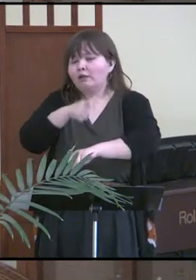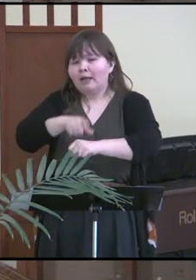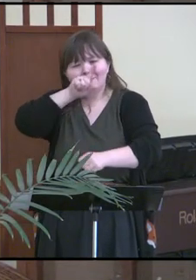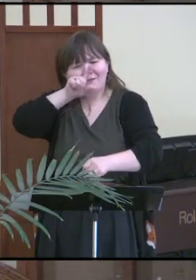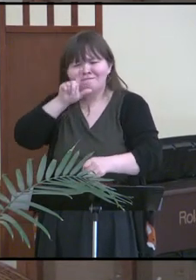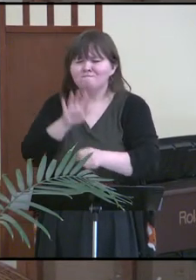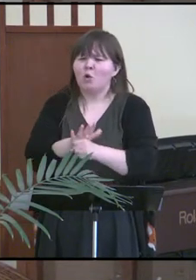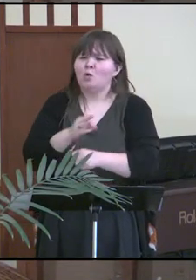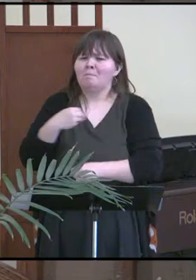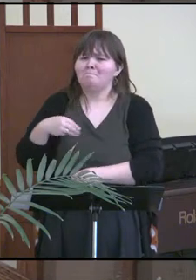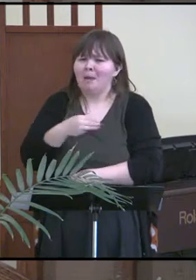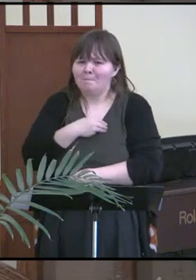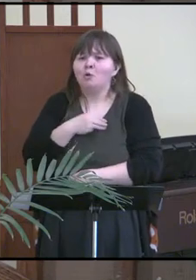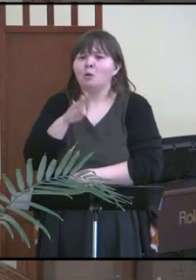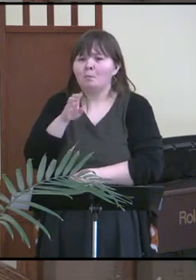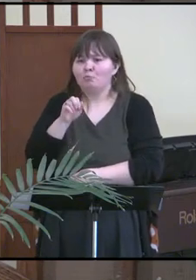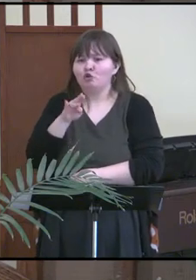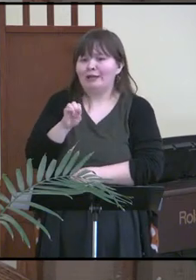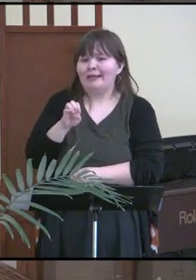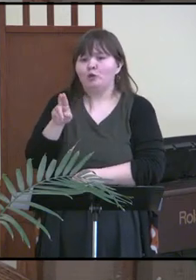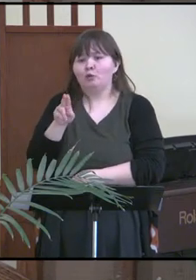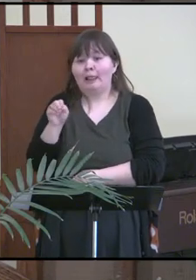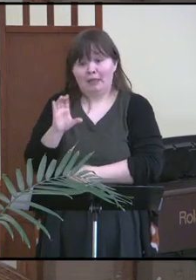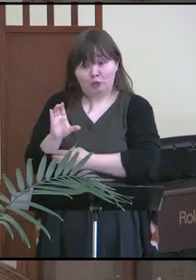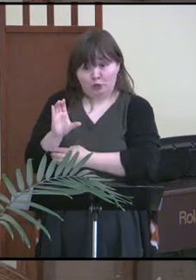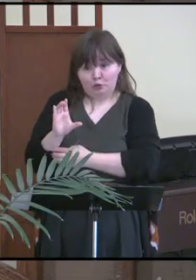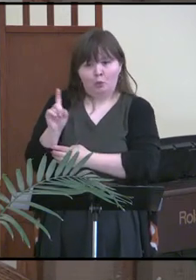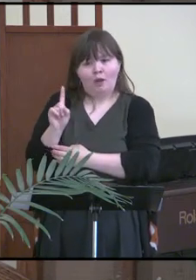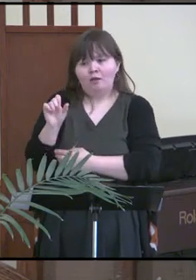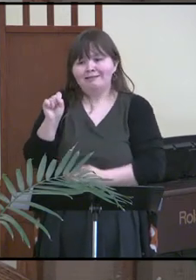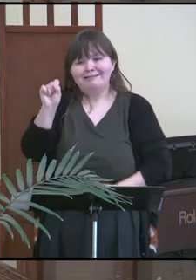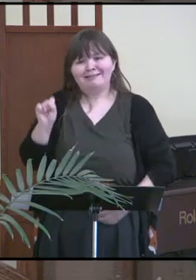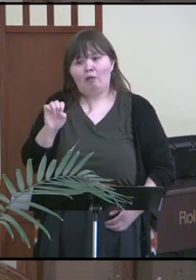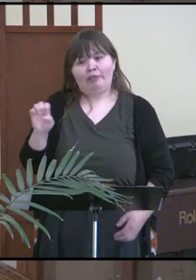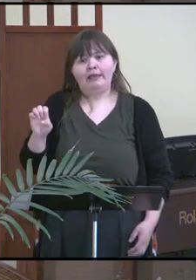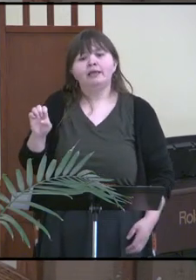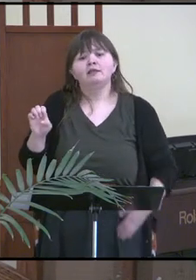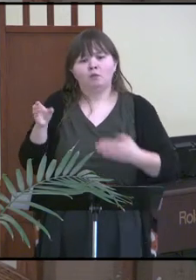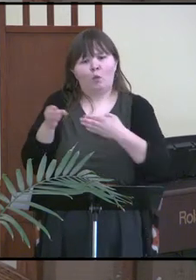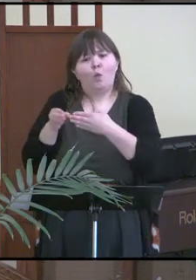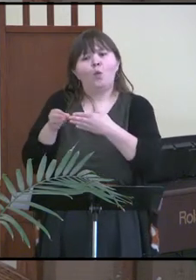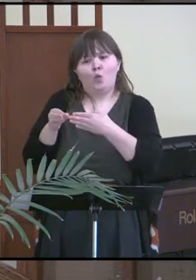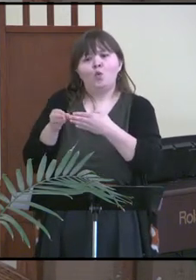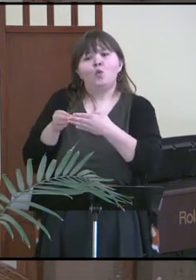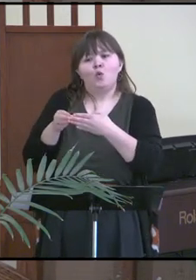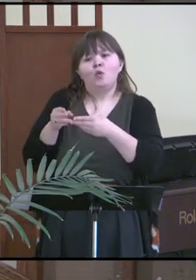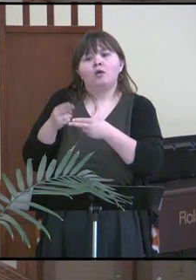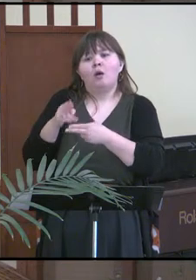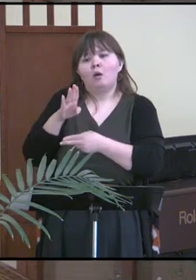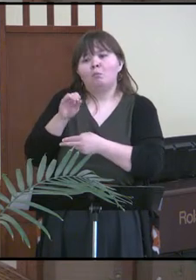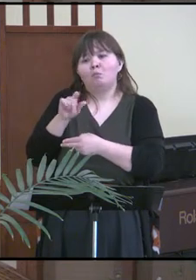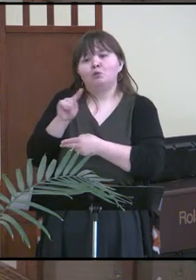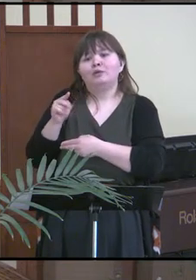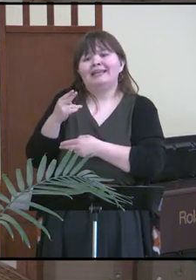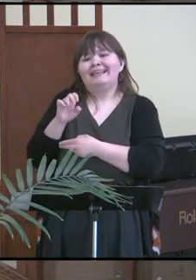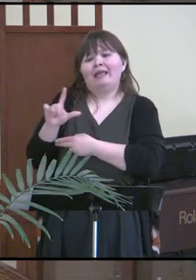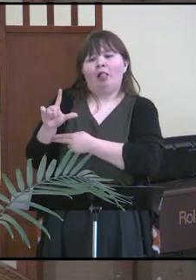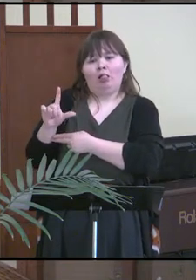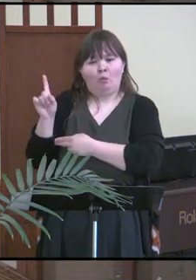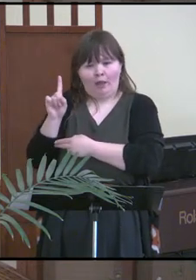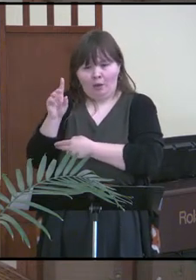member of the Bernie United Methodist Church in the southeast corner of, known as the Boot Heel of